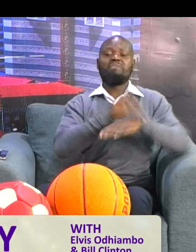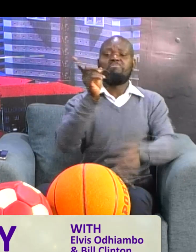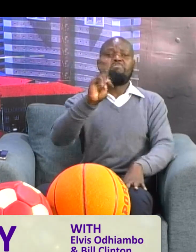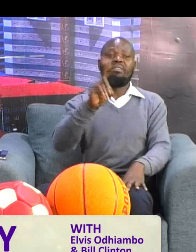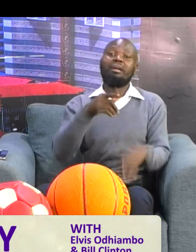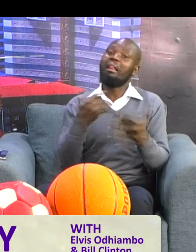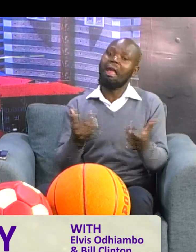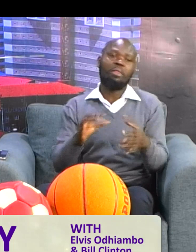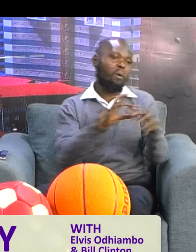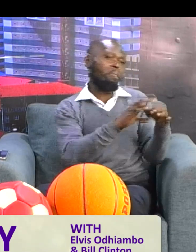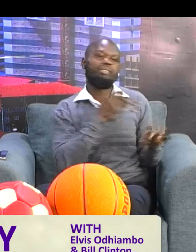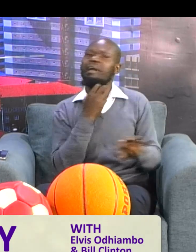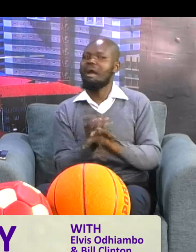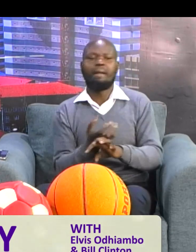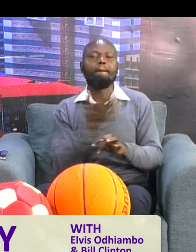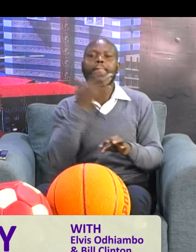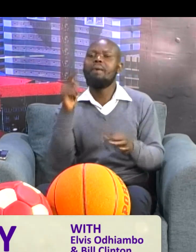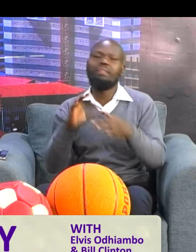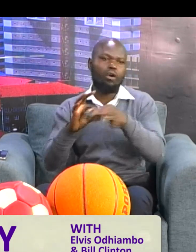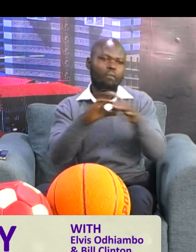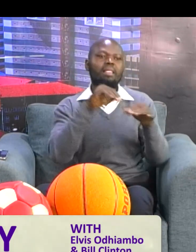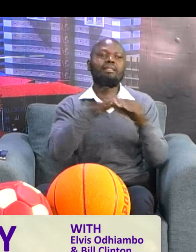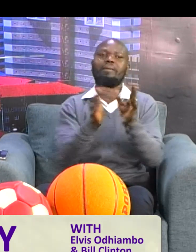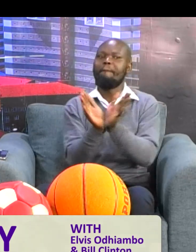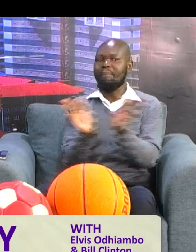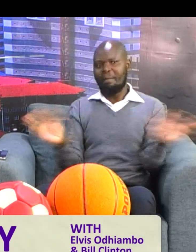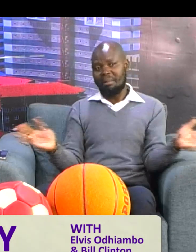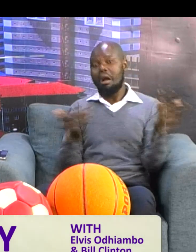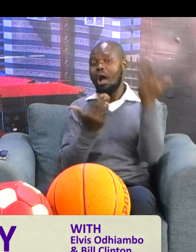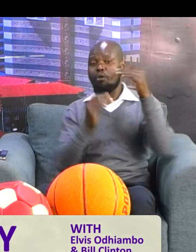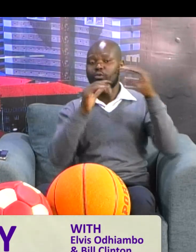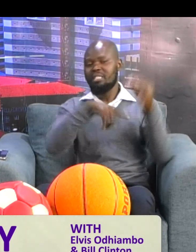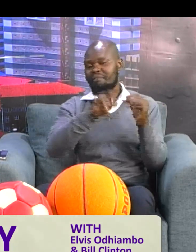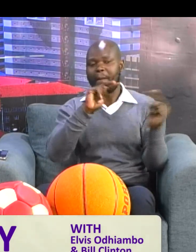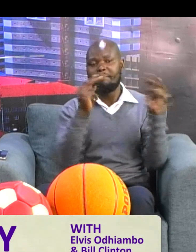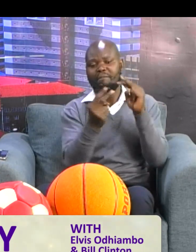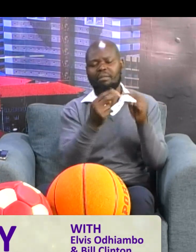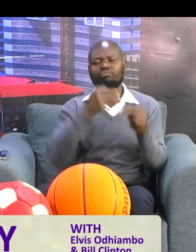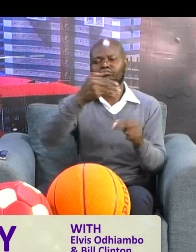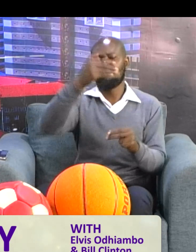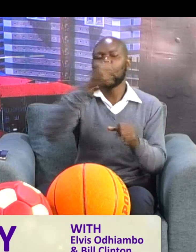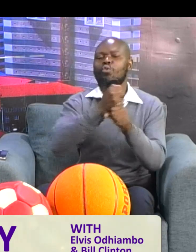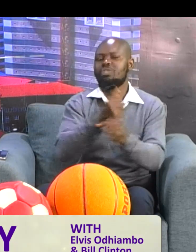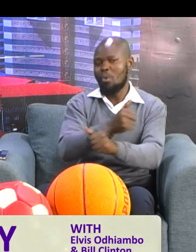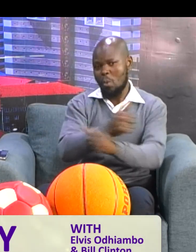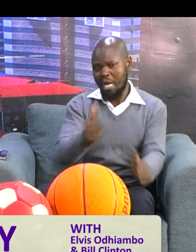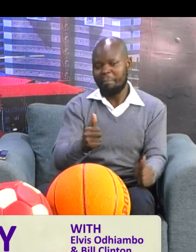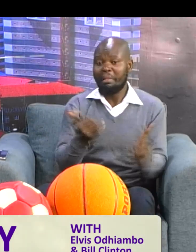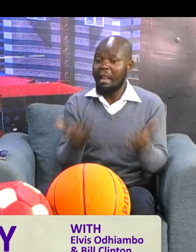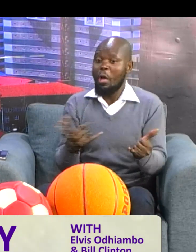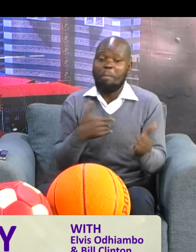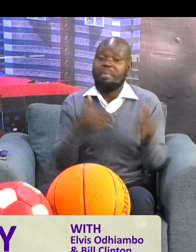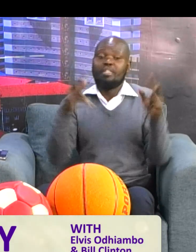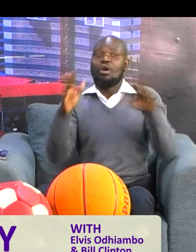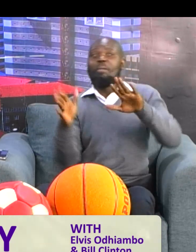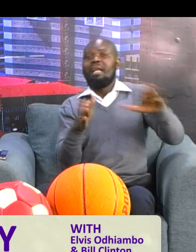the favoritism that was going on in the club, and that made it really hard for them to cooperate in the dressing room. I believe they need to